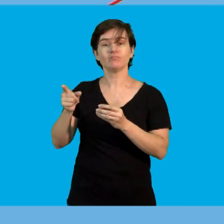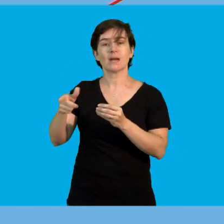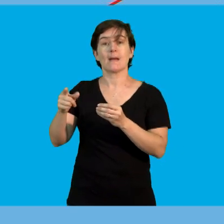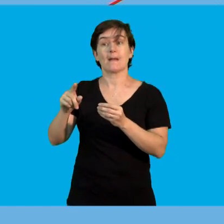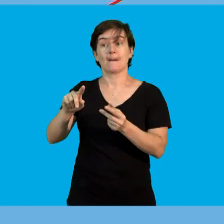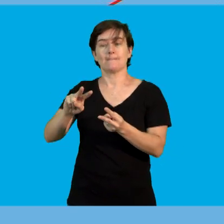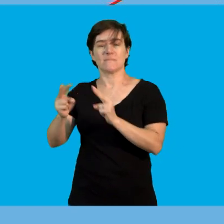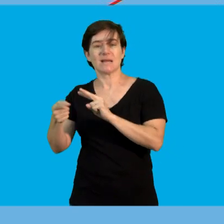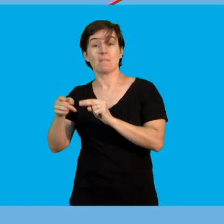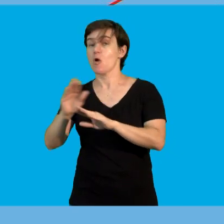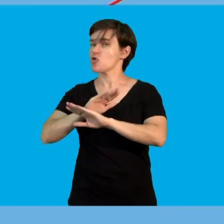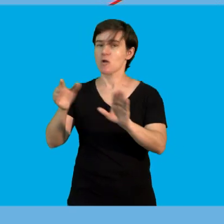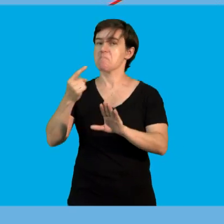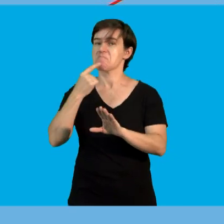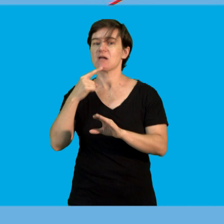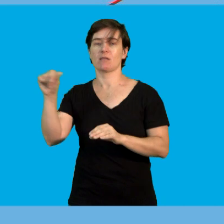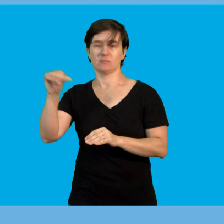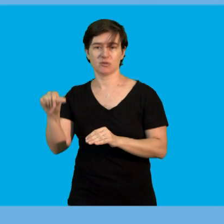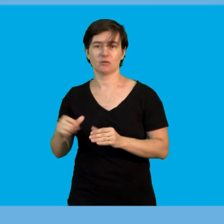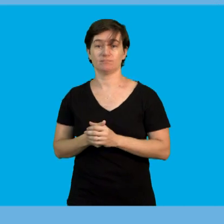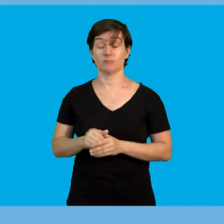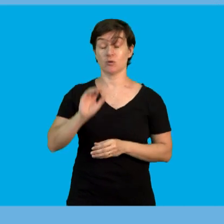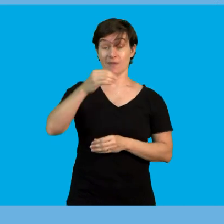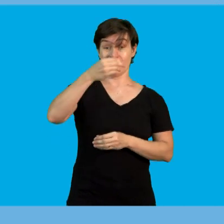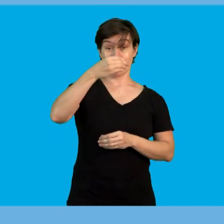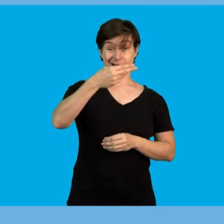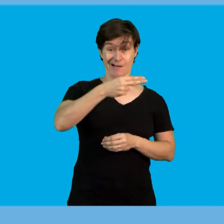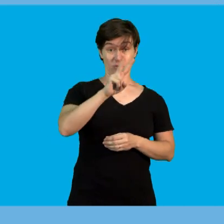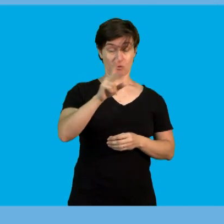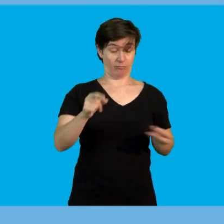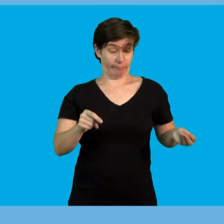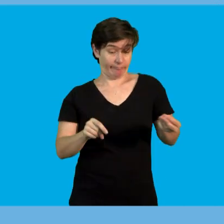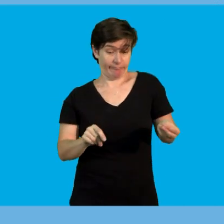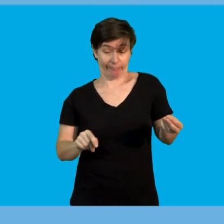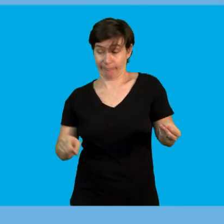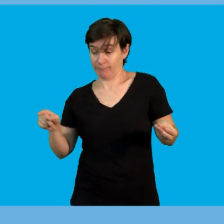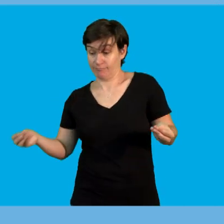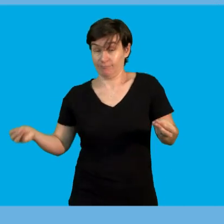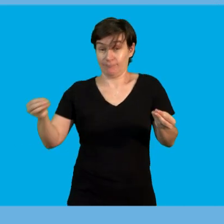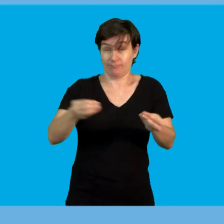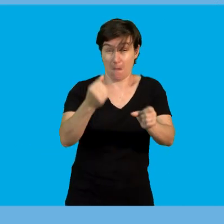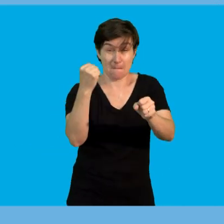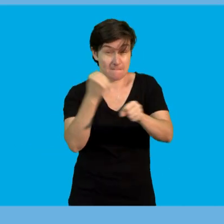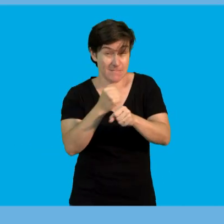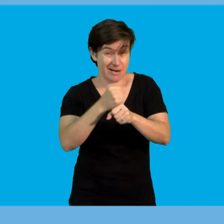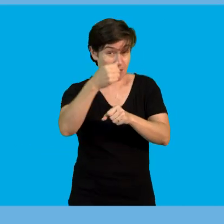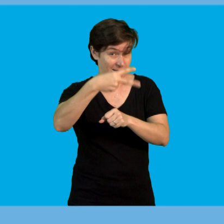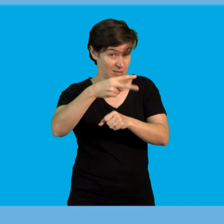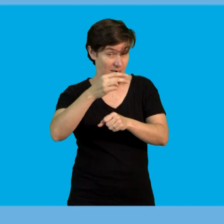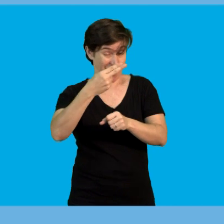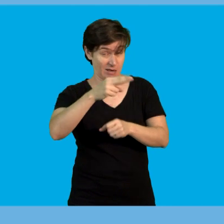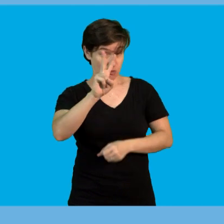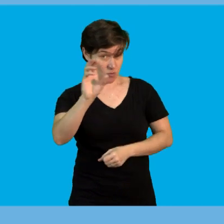salt. So after the H or after the H2 were donated, so depending on what